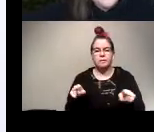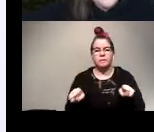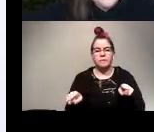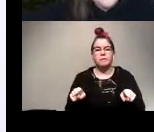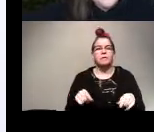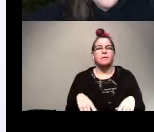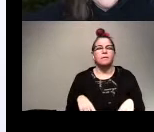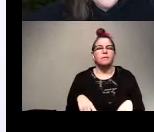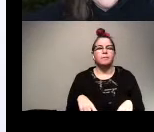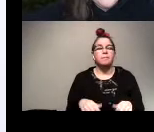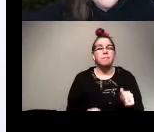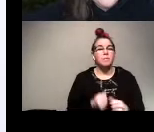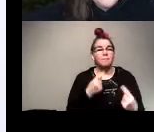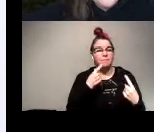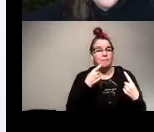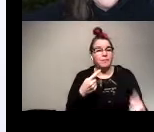most famous plague